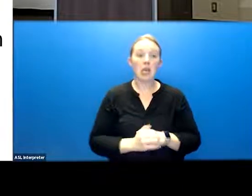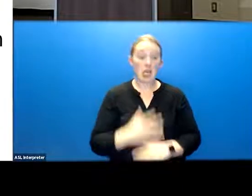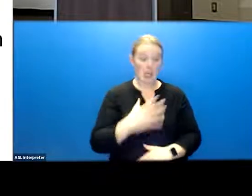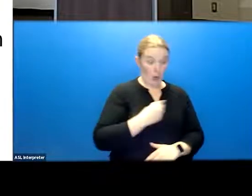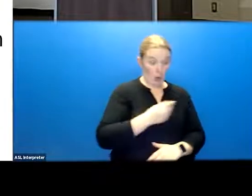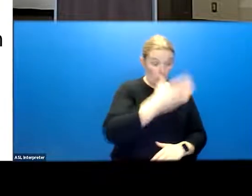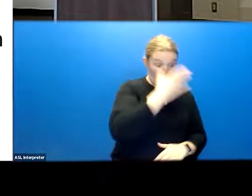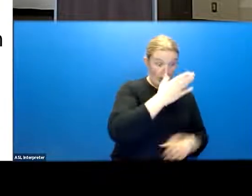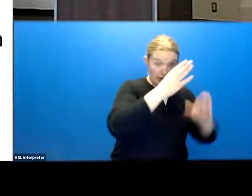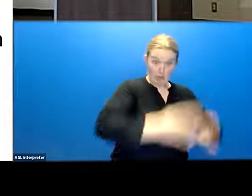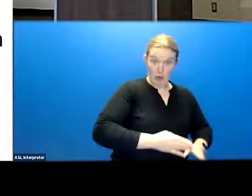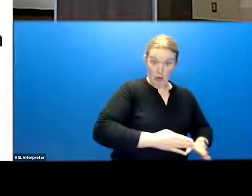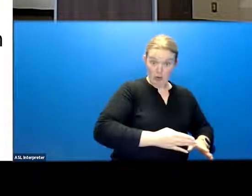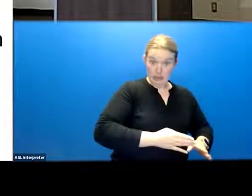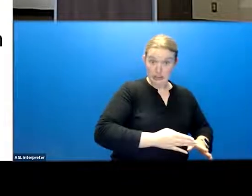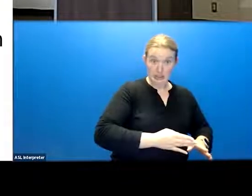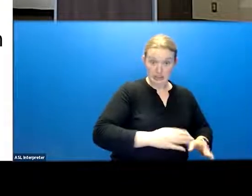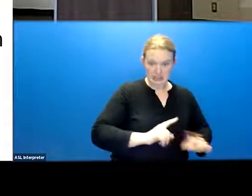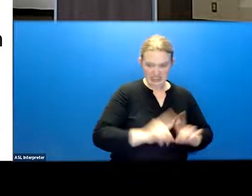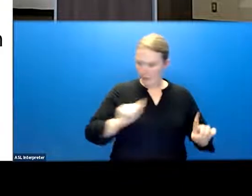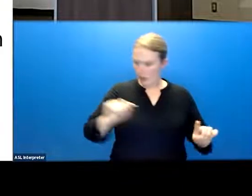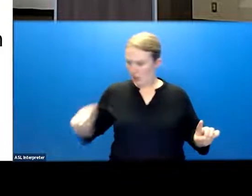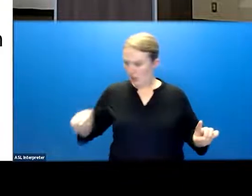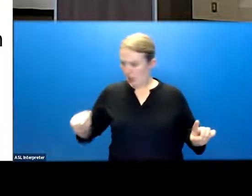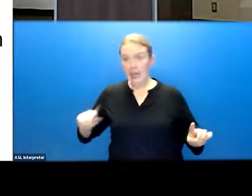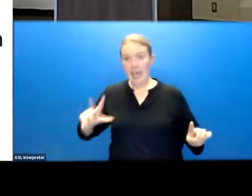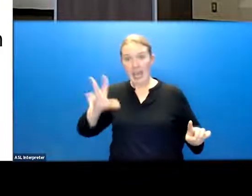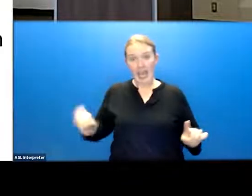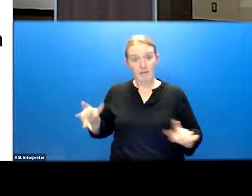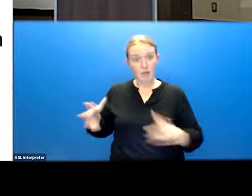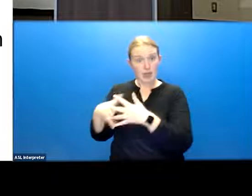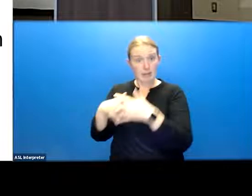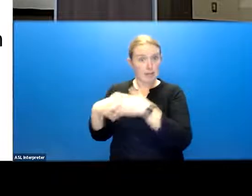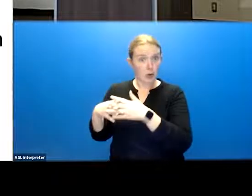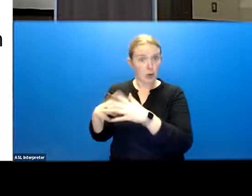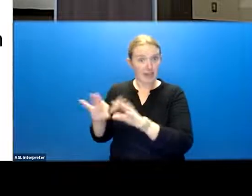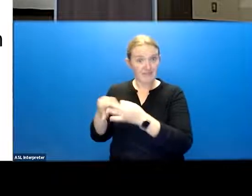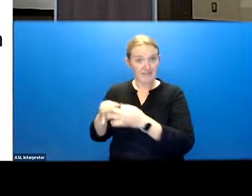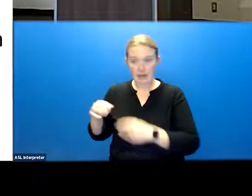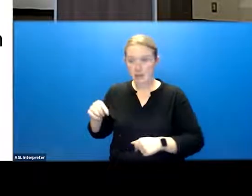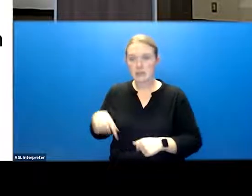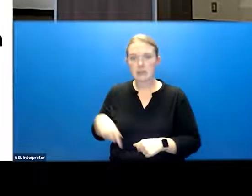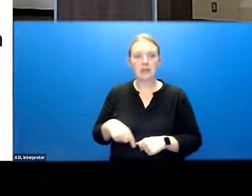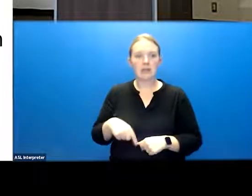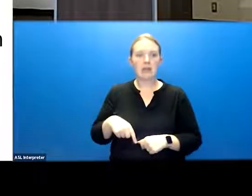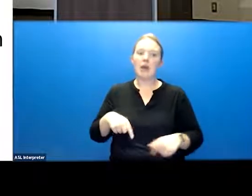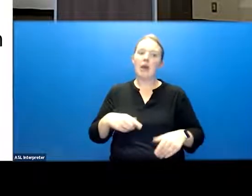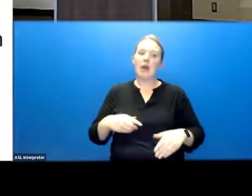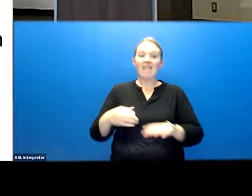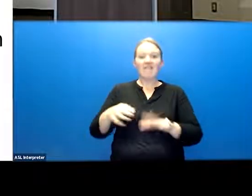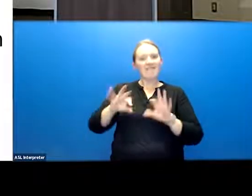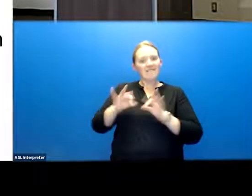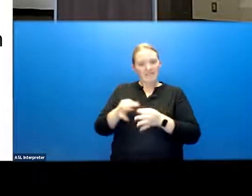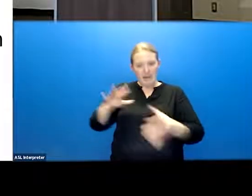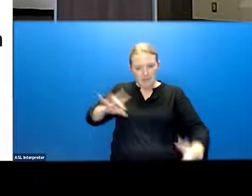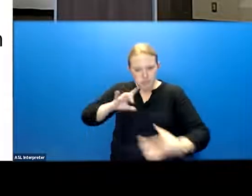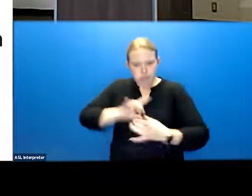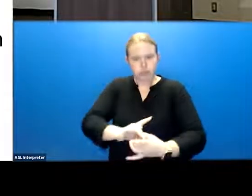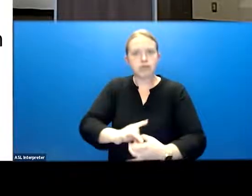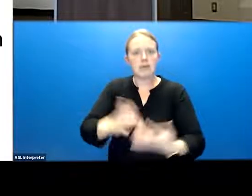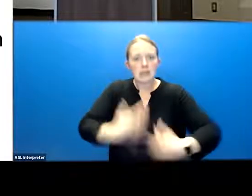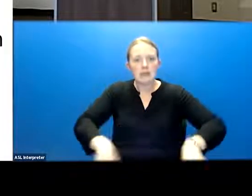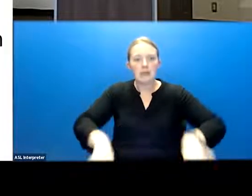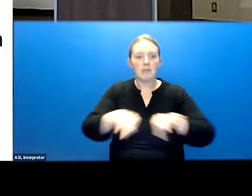Black African-American families, family contact was extremely important prior to services, and that it had an impact